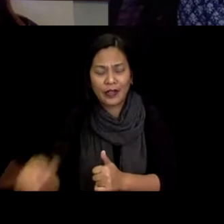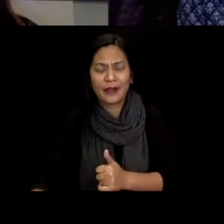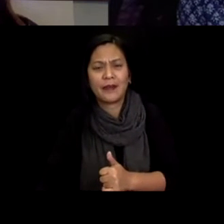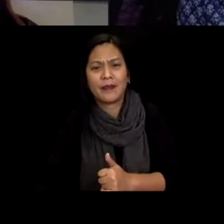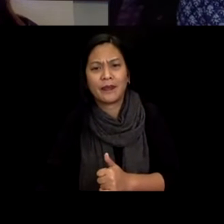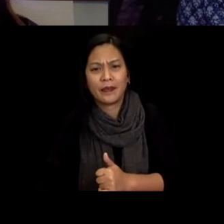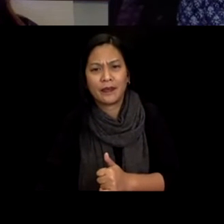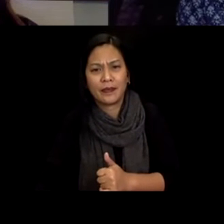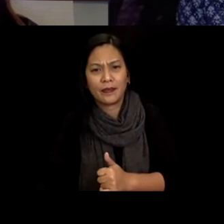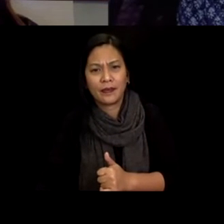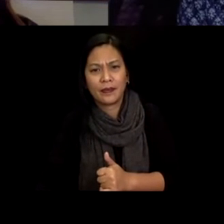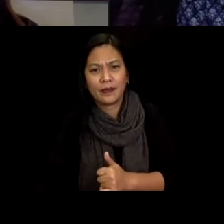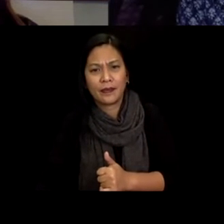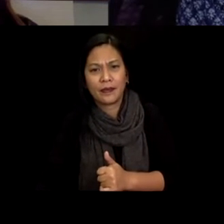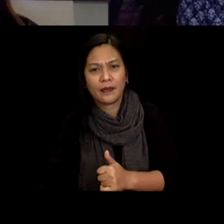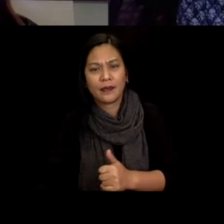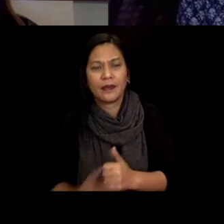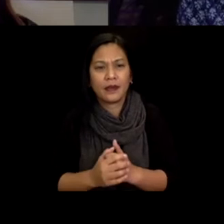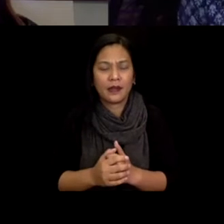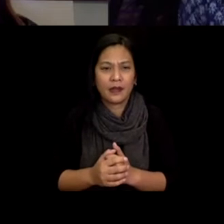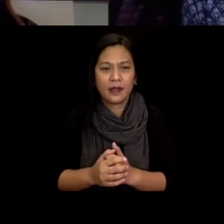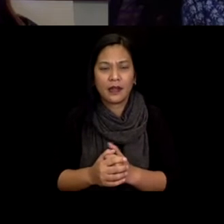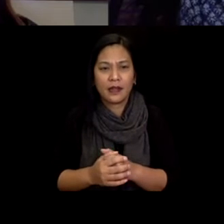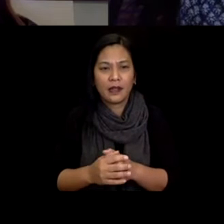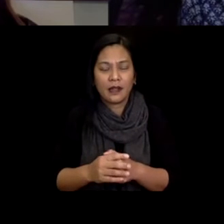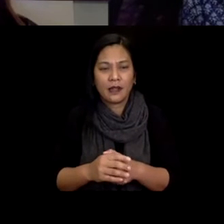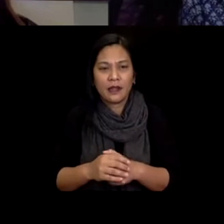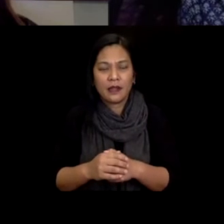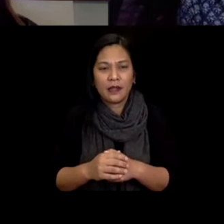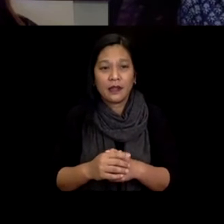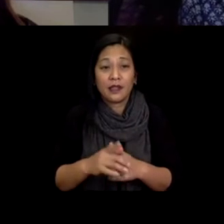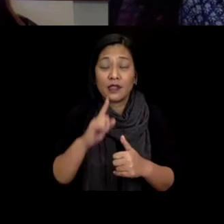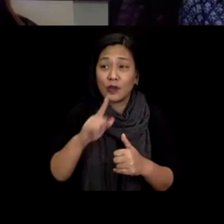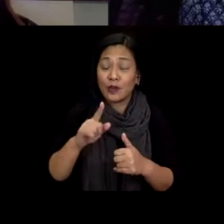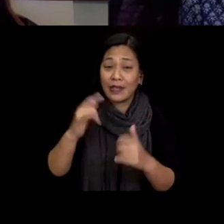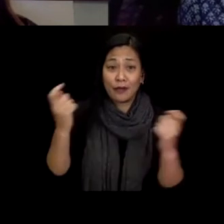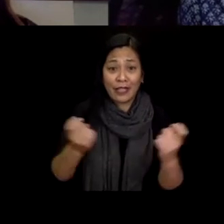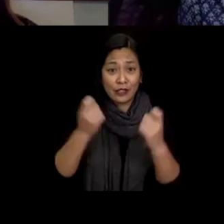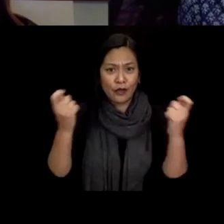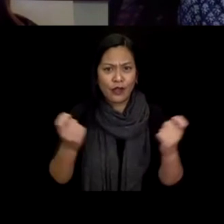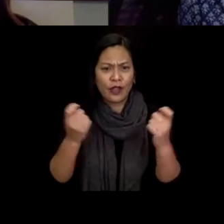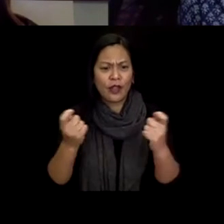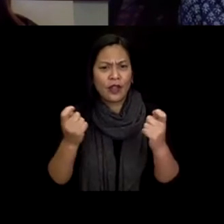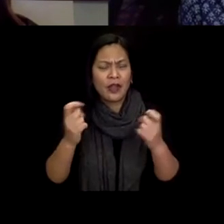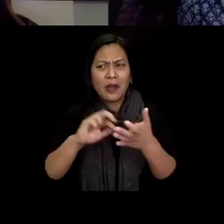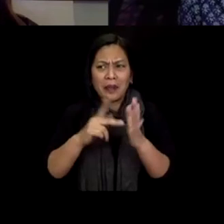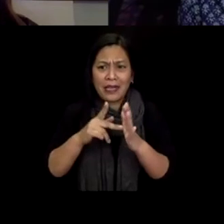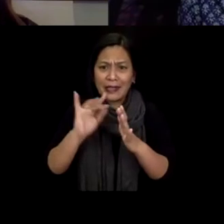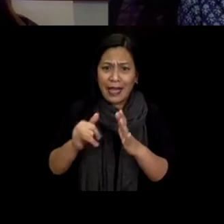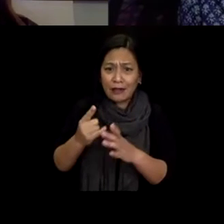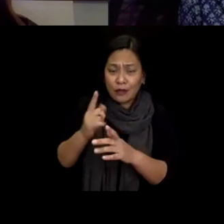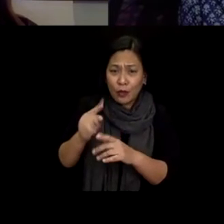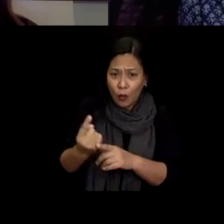What kind of broader ecosystem does the festival exist in? Because meaning